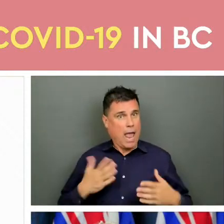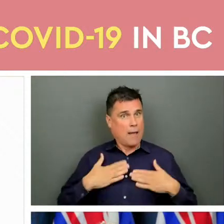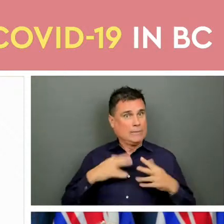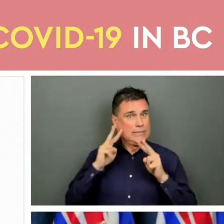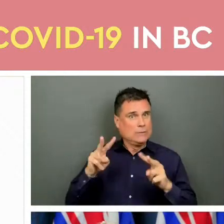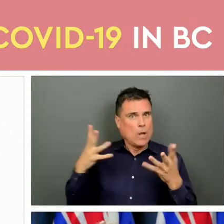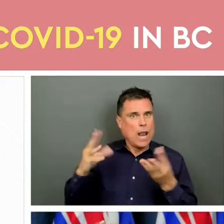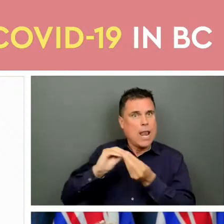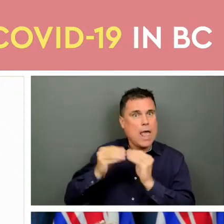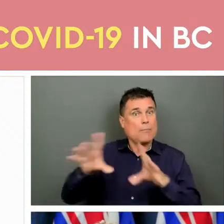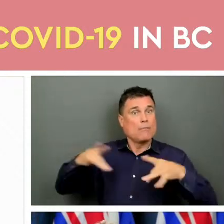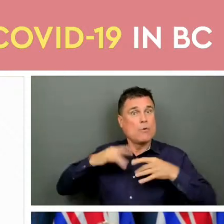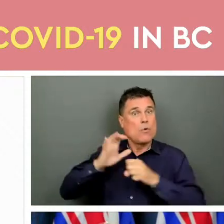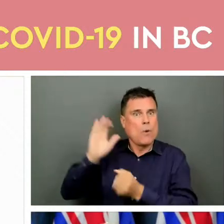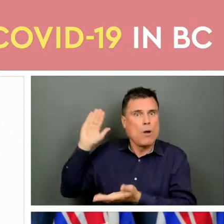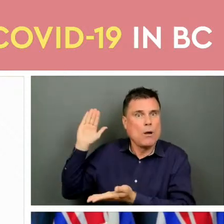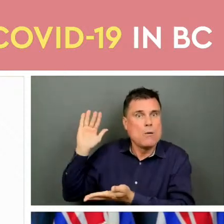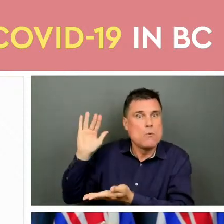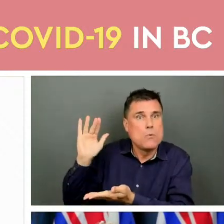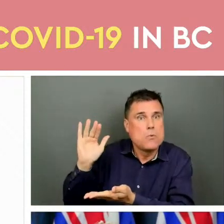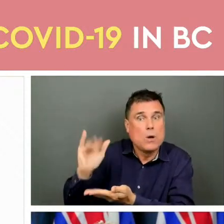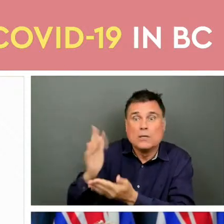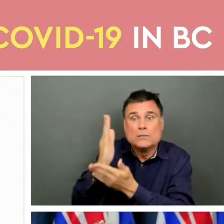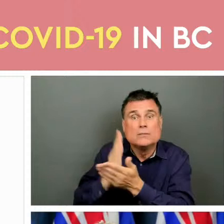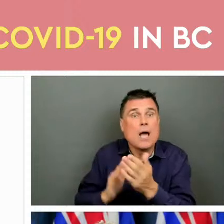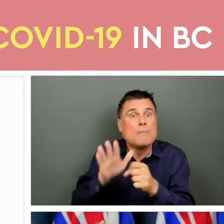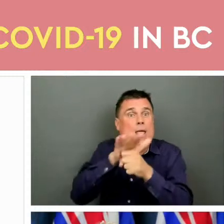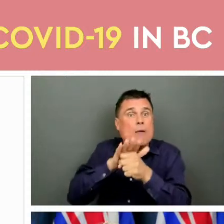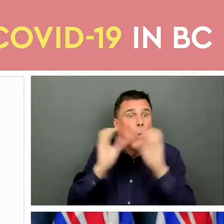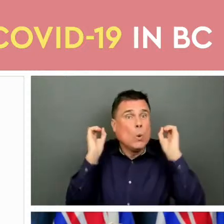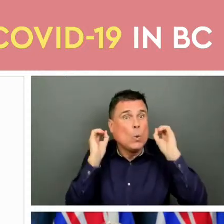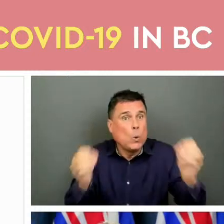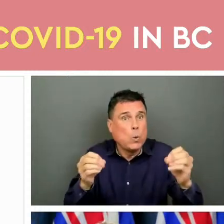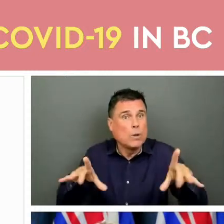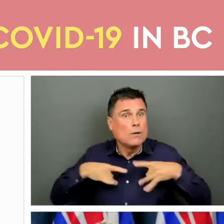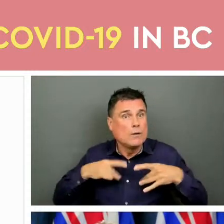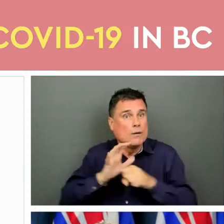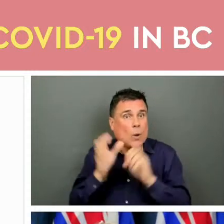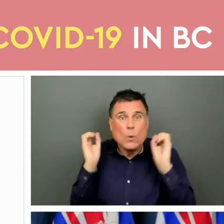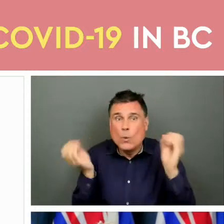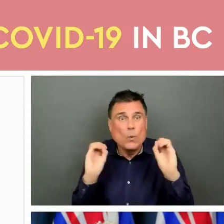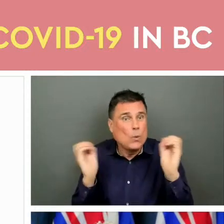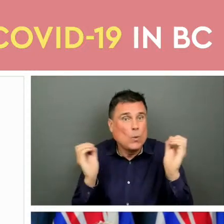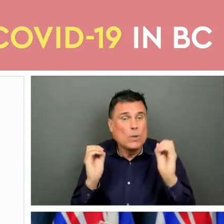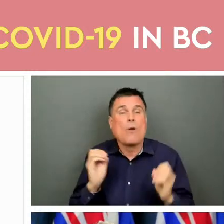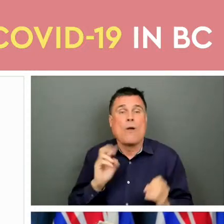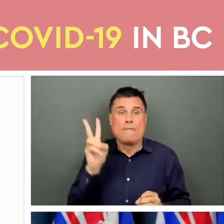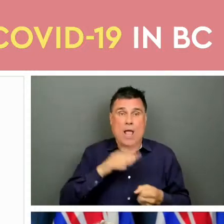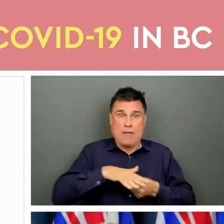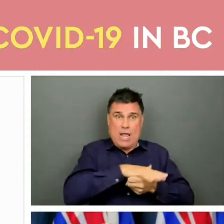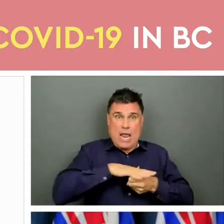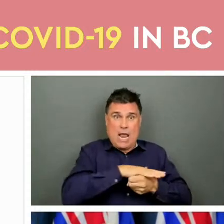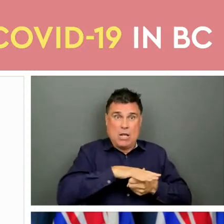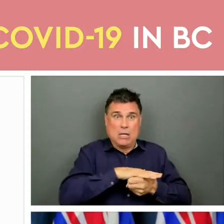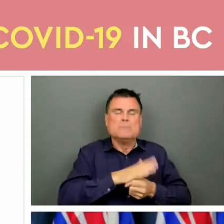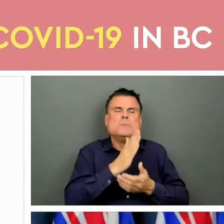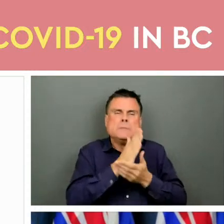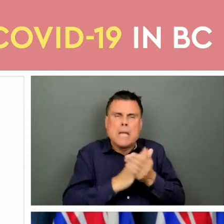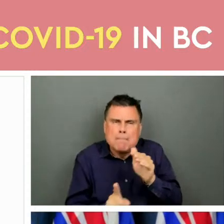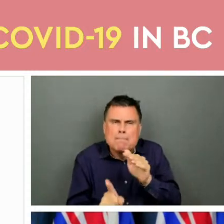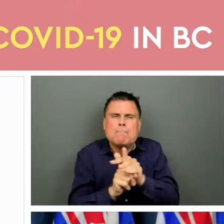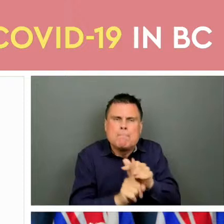cases in many, many communities. There continues to be transmission in the Lower Mainland and a few hotspots, including